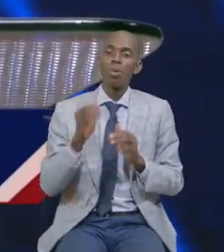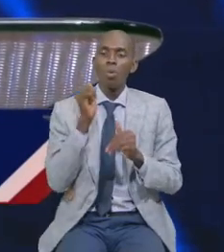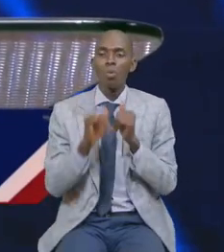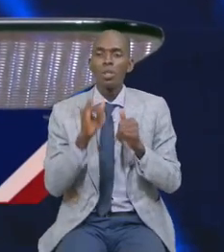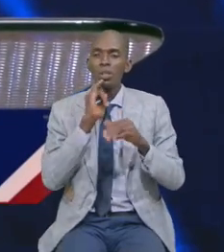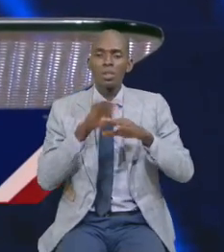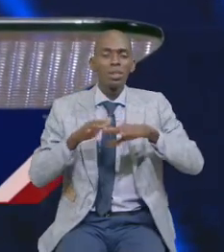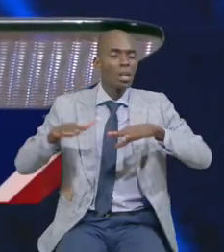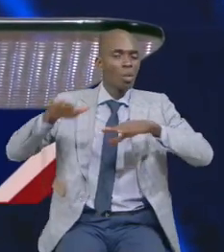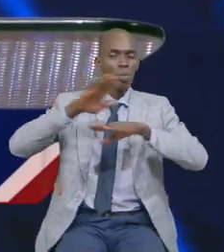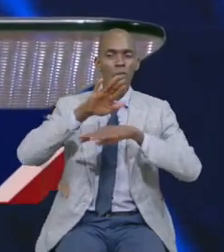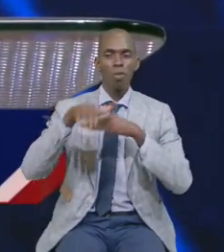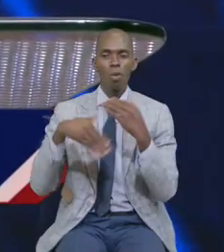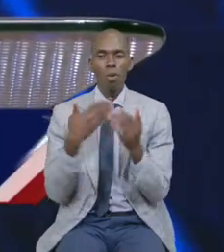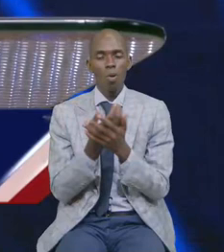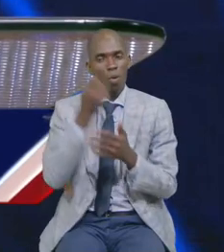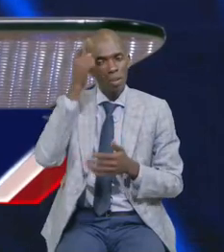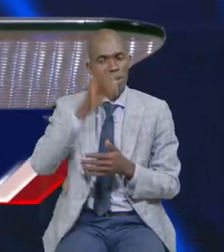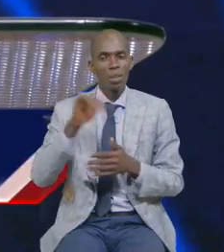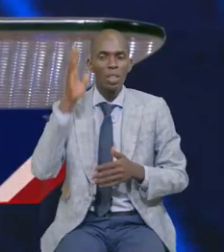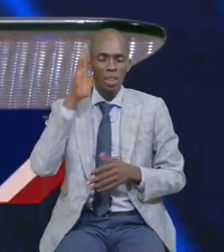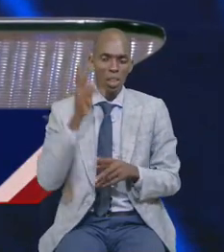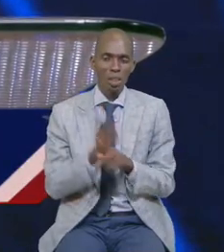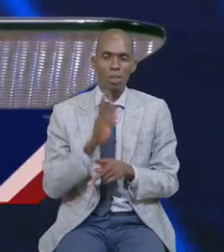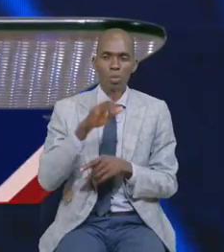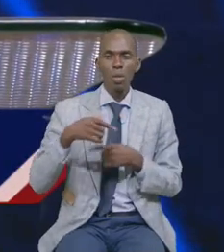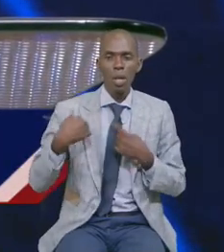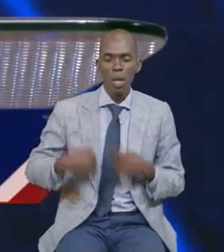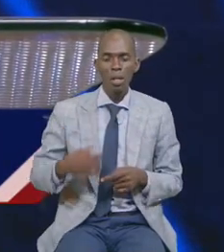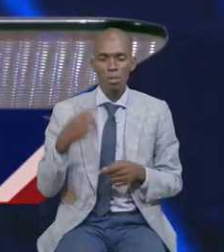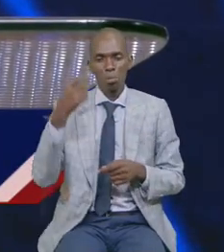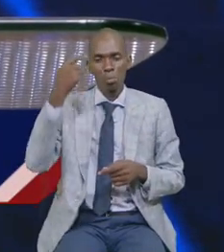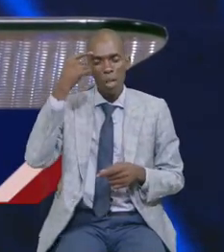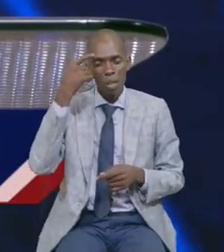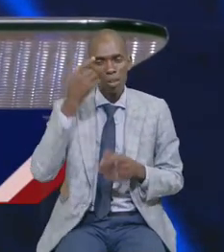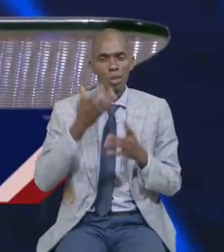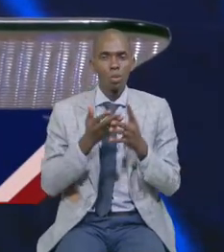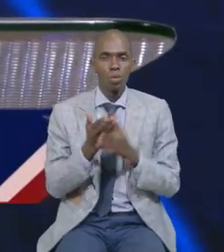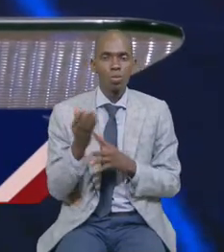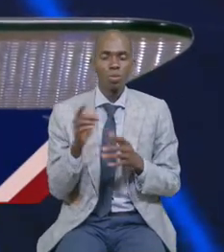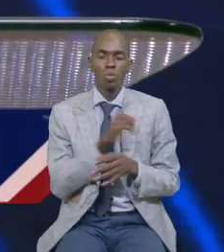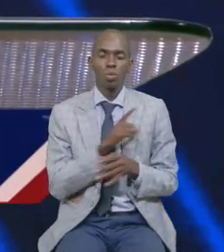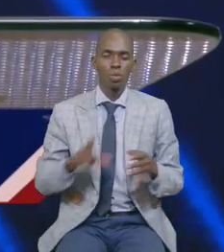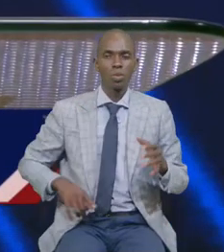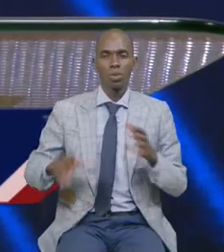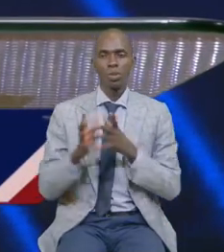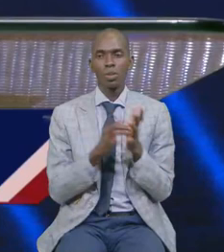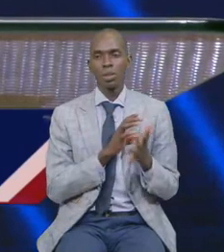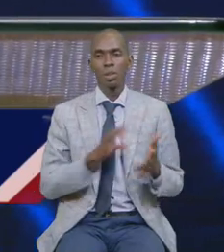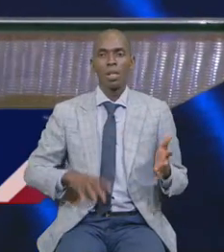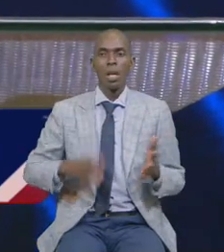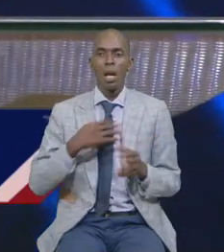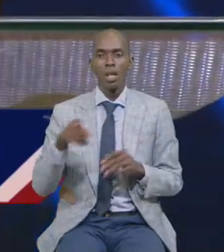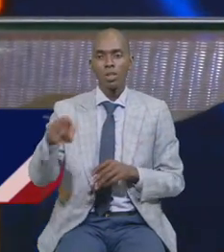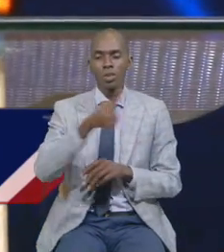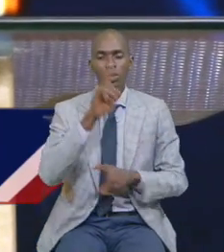all understanding shall keep your hearts and Mind through Jesus Christ and the